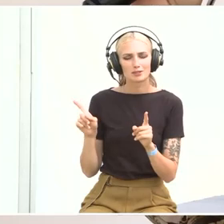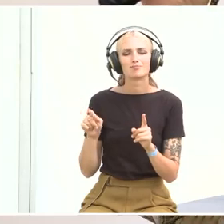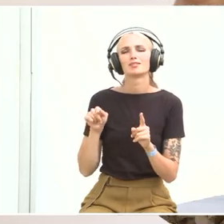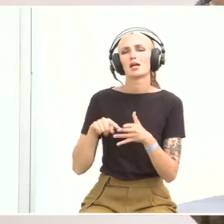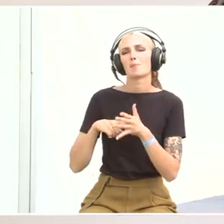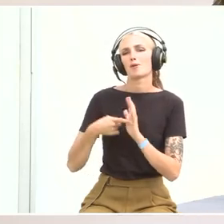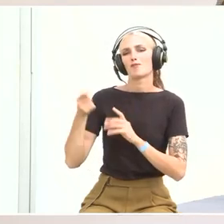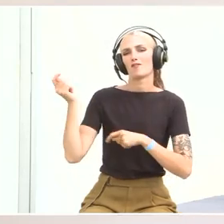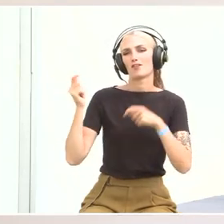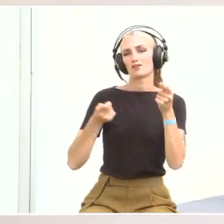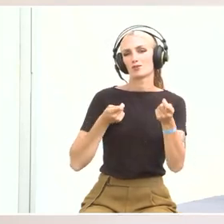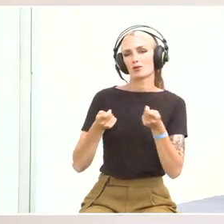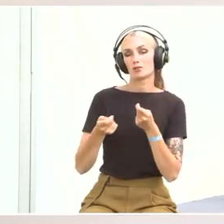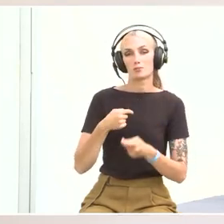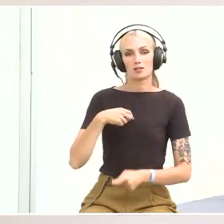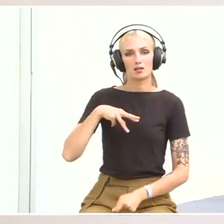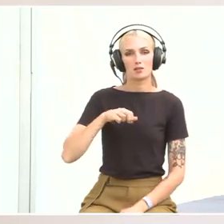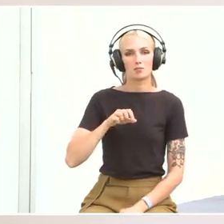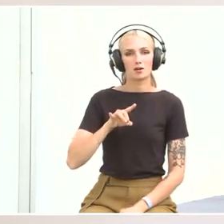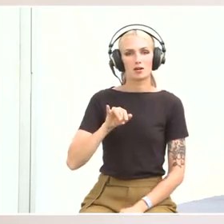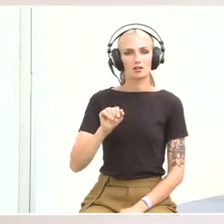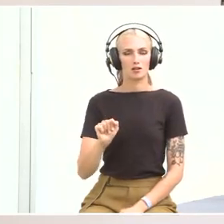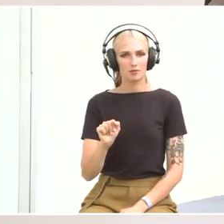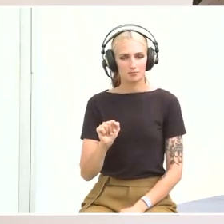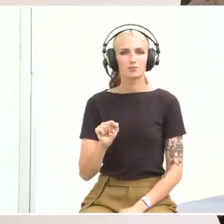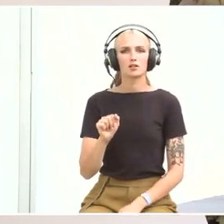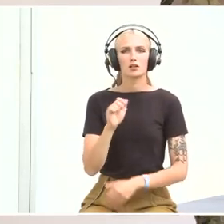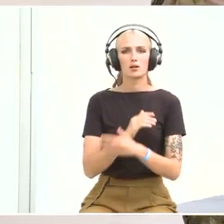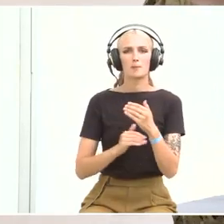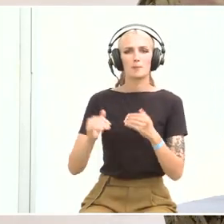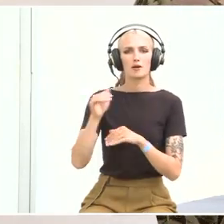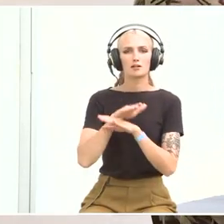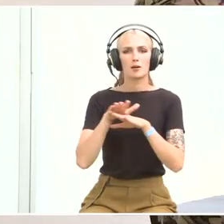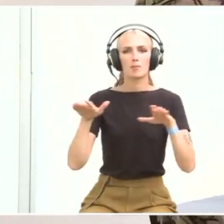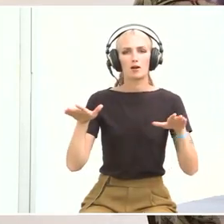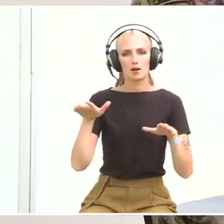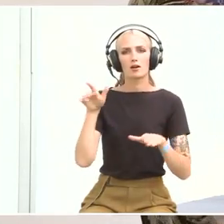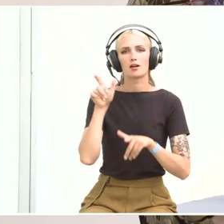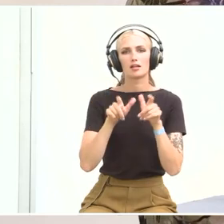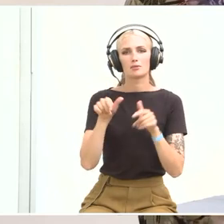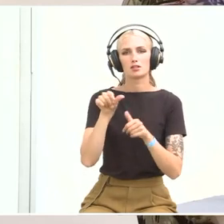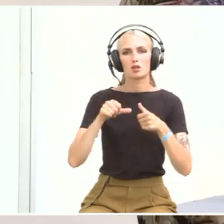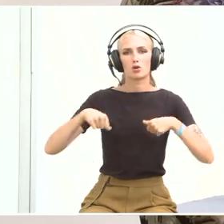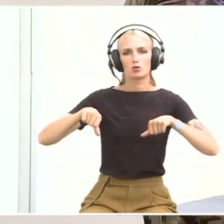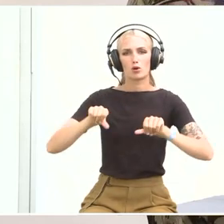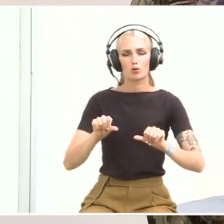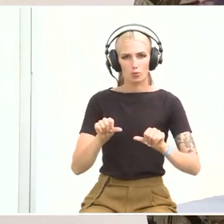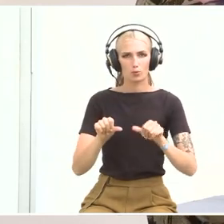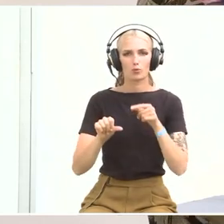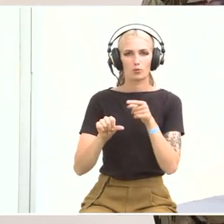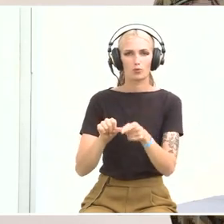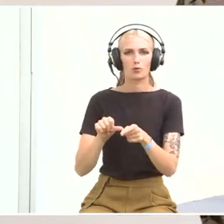about. My name is Maria Gratchev. I'm the director at the Nordic Council of Ministers here in